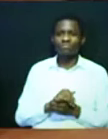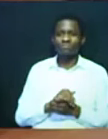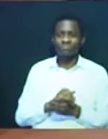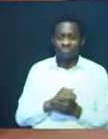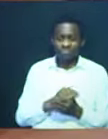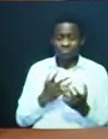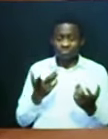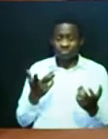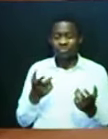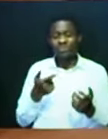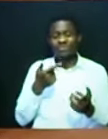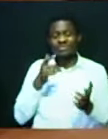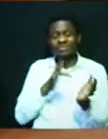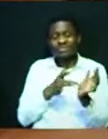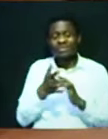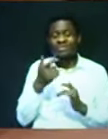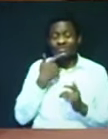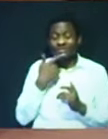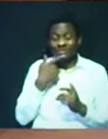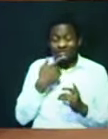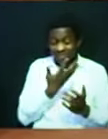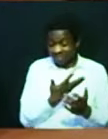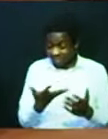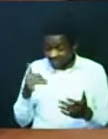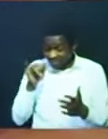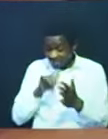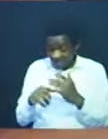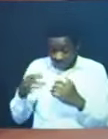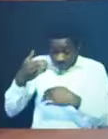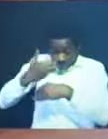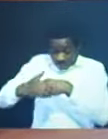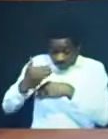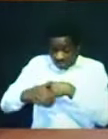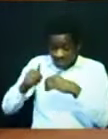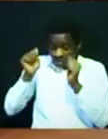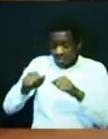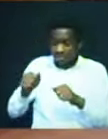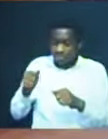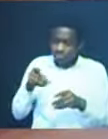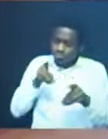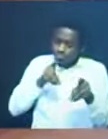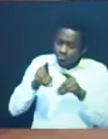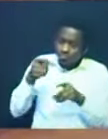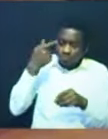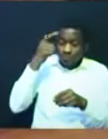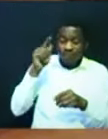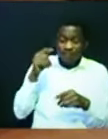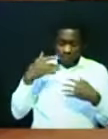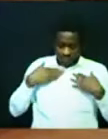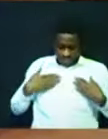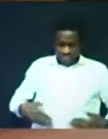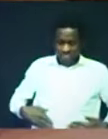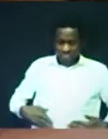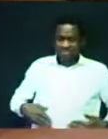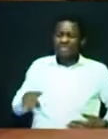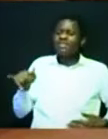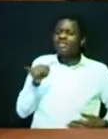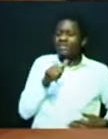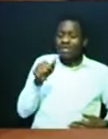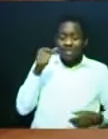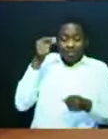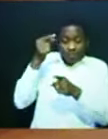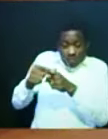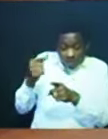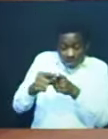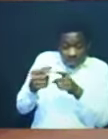the word of God can also do to the body. O kan kan ya obeka ni say e bia eh yem fa aduane emani padua na yem fa asem no